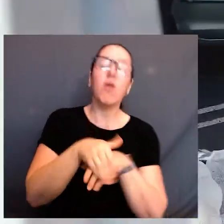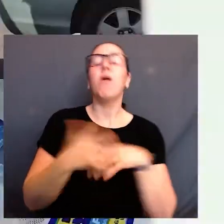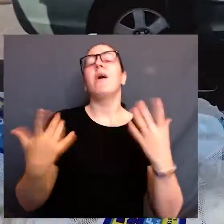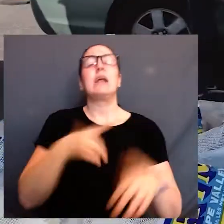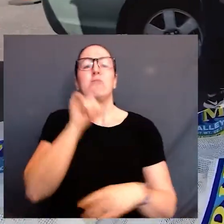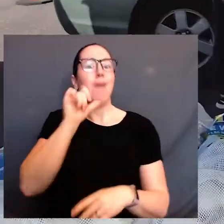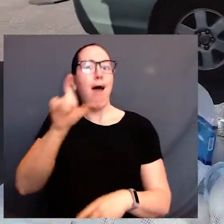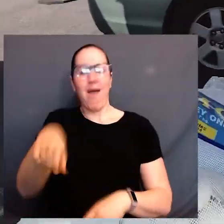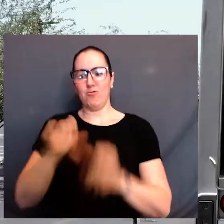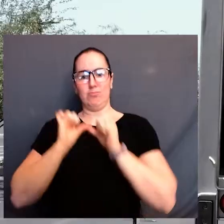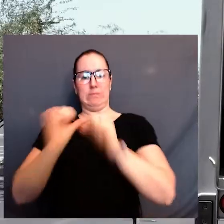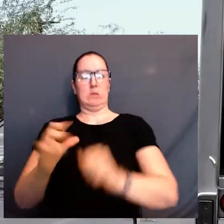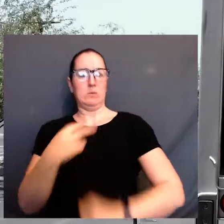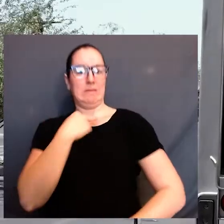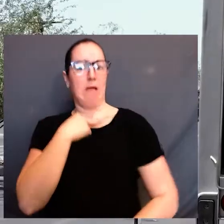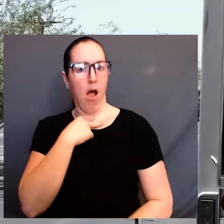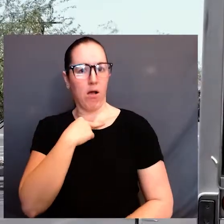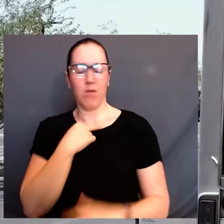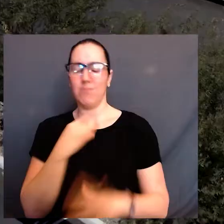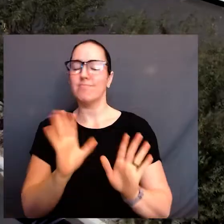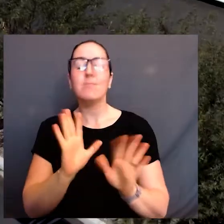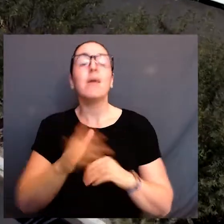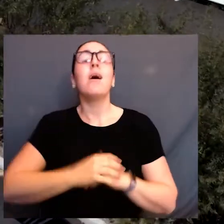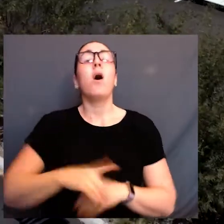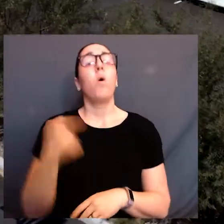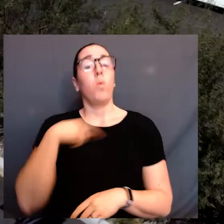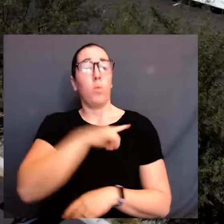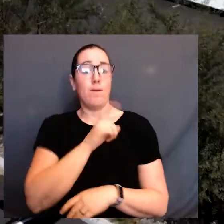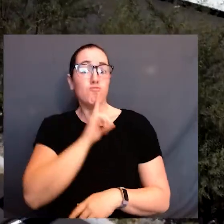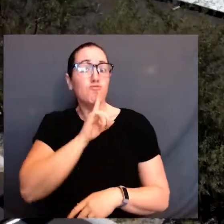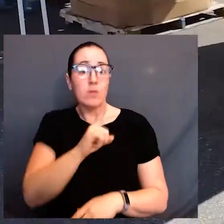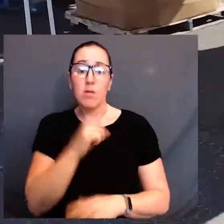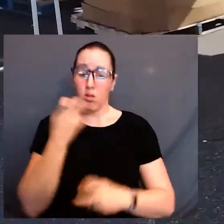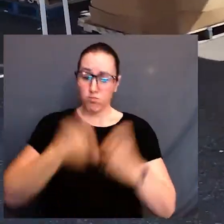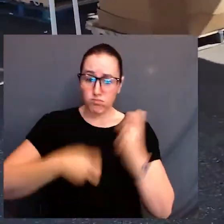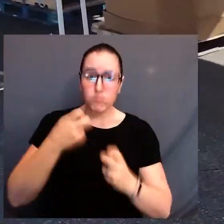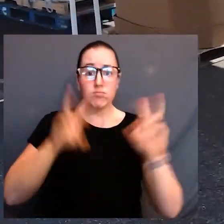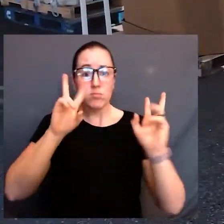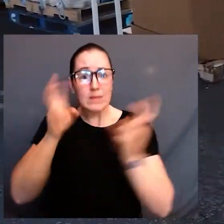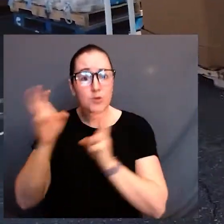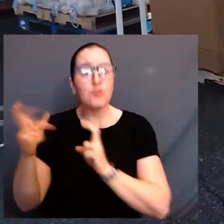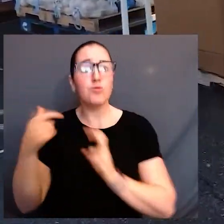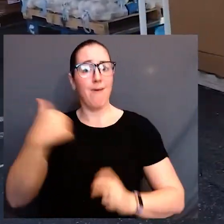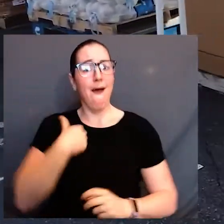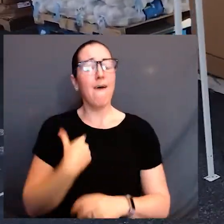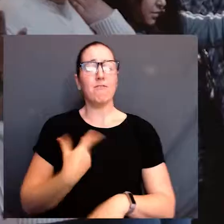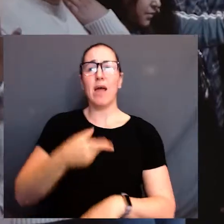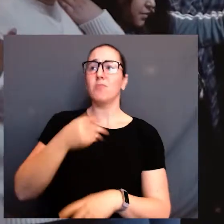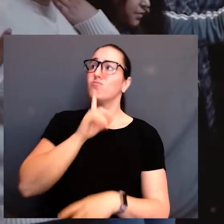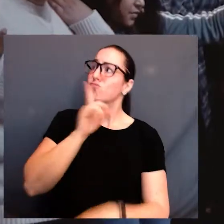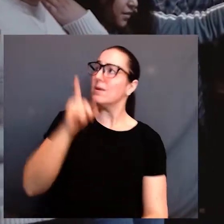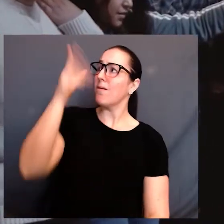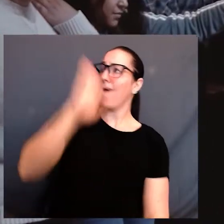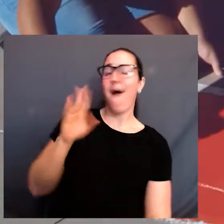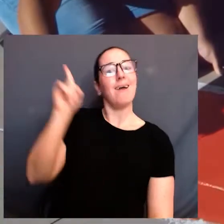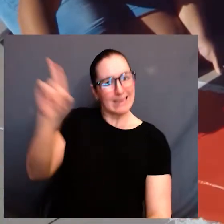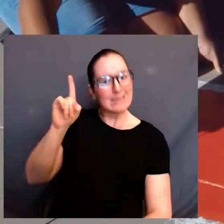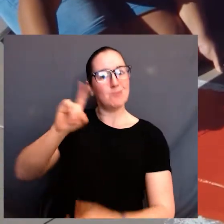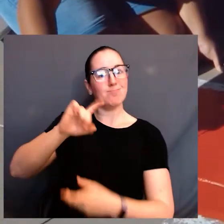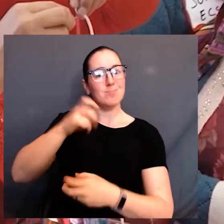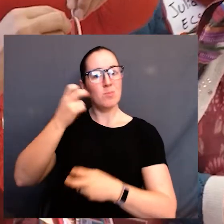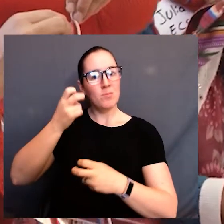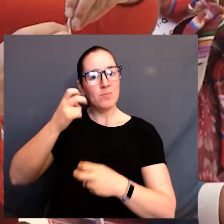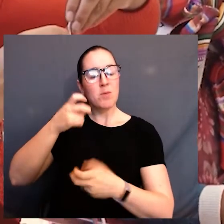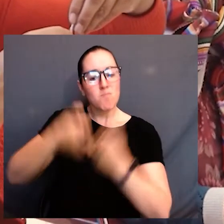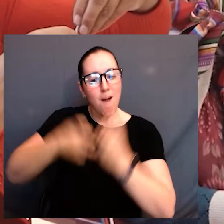okay. You do not have to pretend and you don't have to stay stuck. This is a place where you can be honest and you can be real, because we have real issues in this